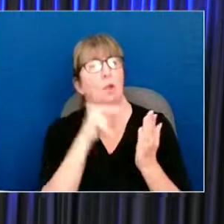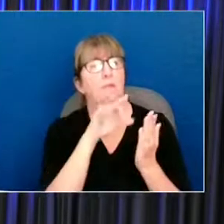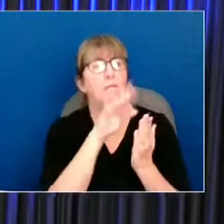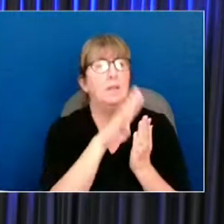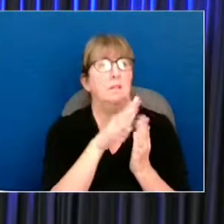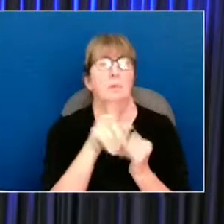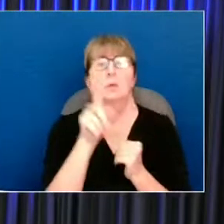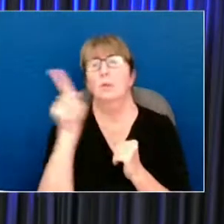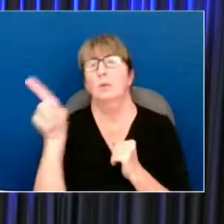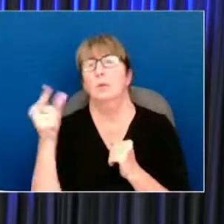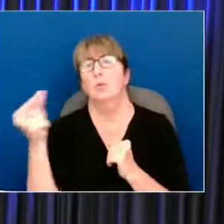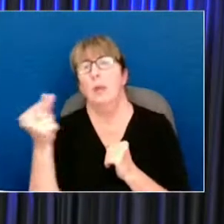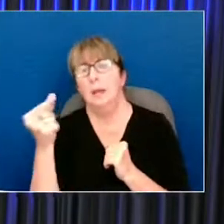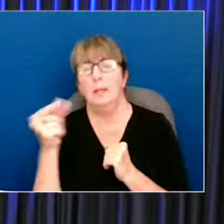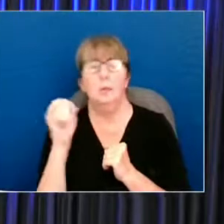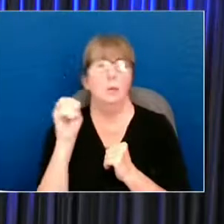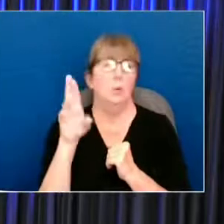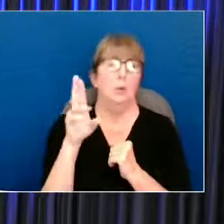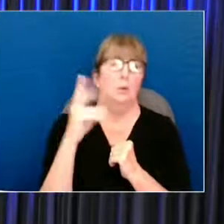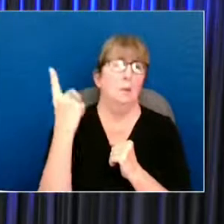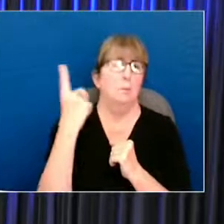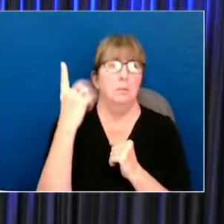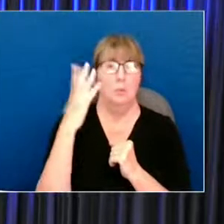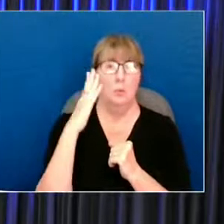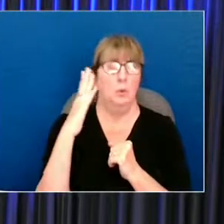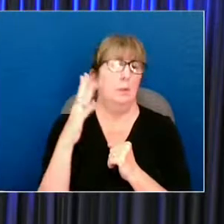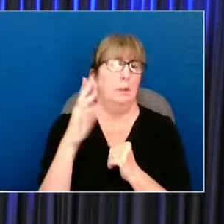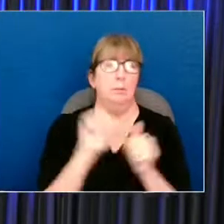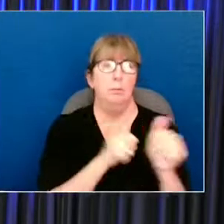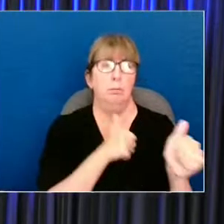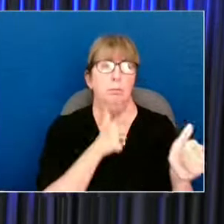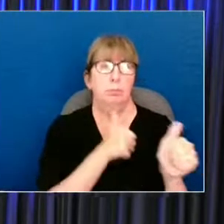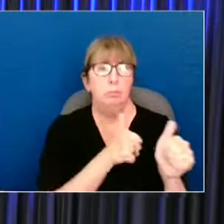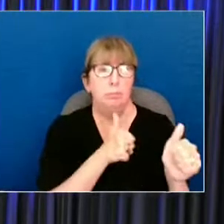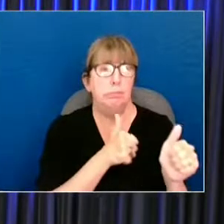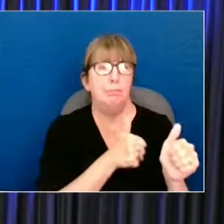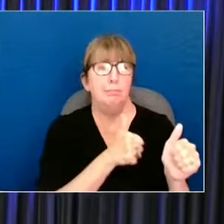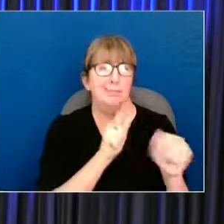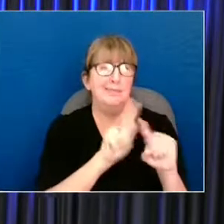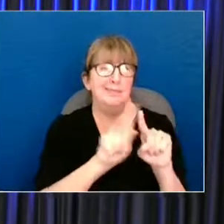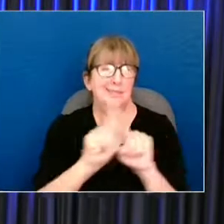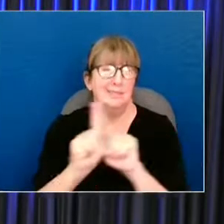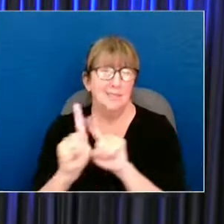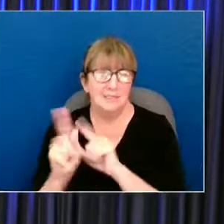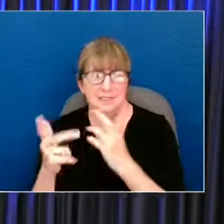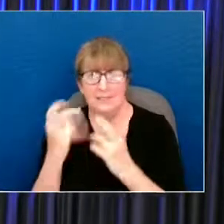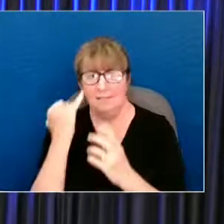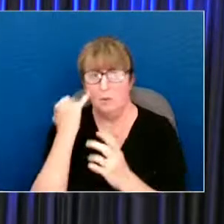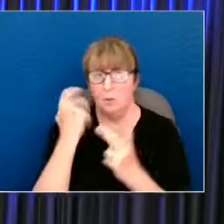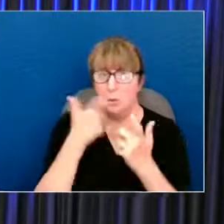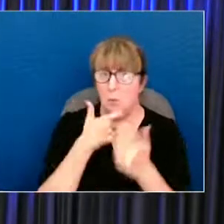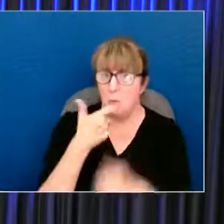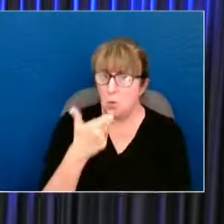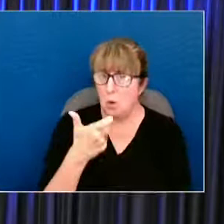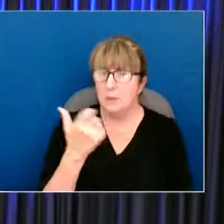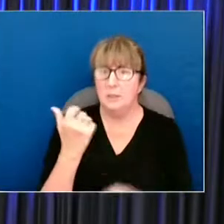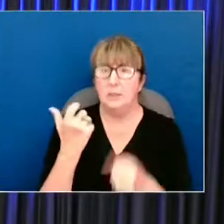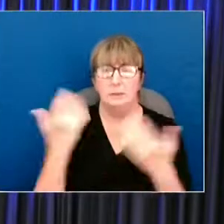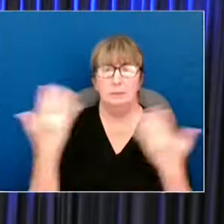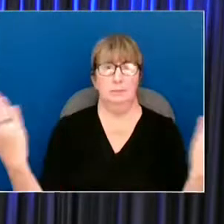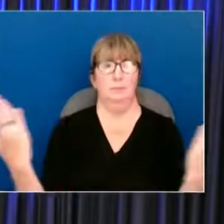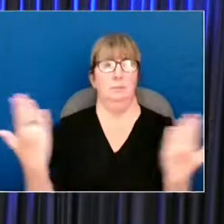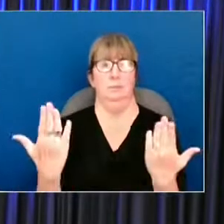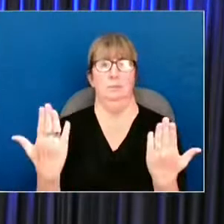it on Granicus, or, you know, it's just going to be all over the place depending on what they're watching or if they're watching multiple streams, so that you're